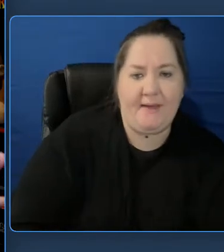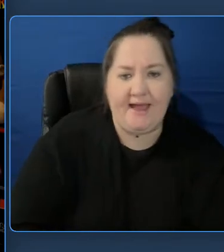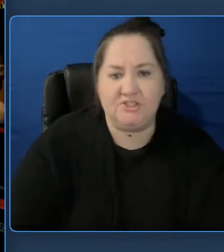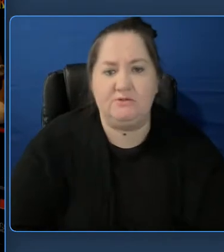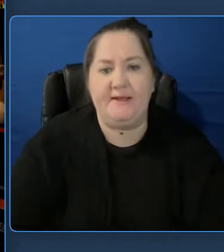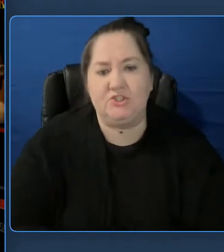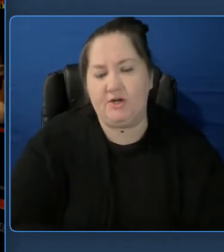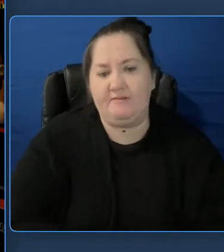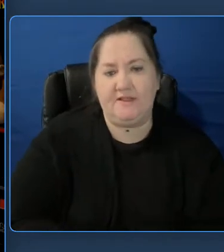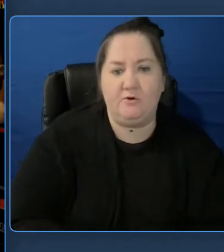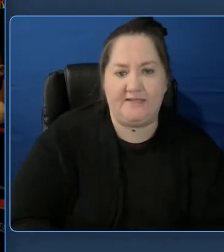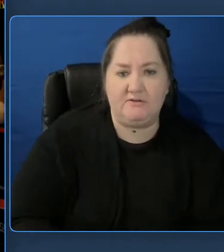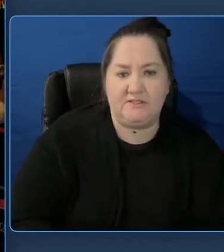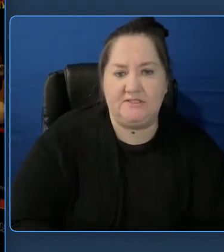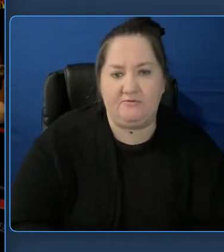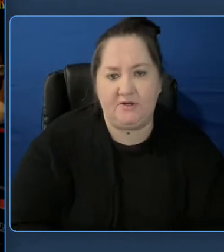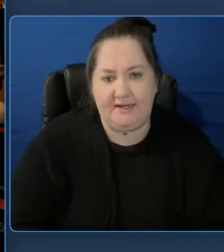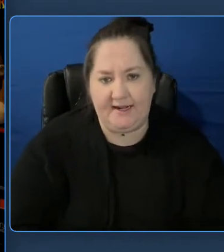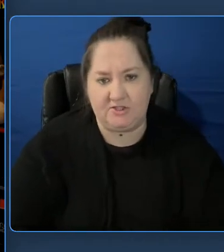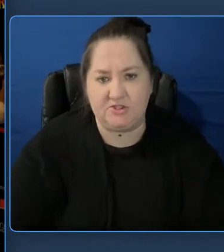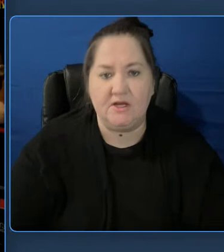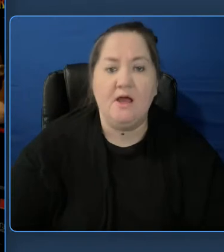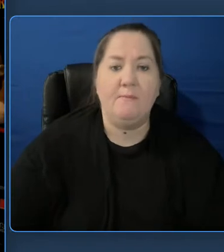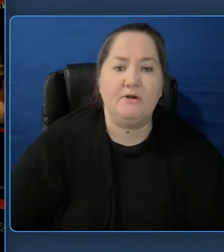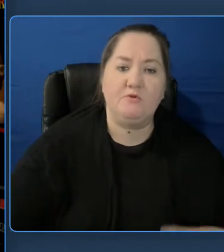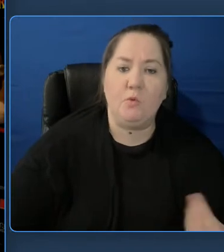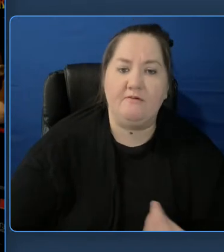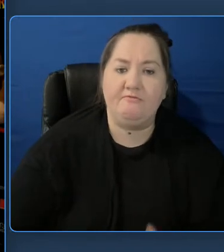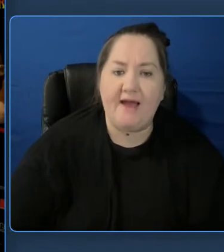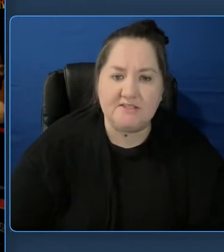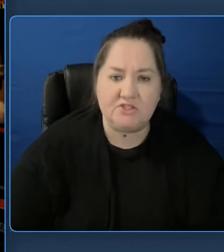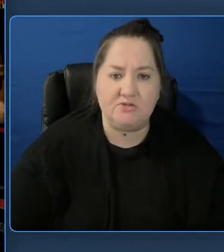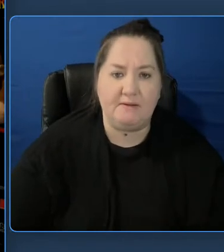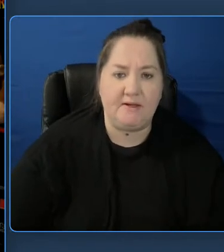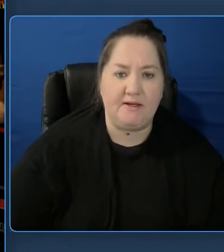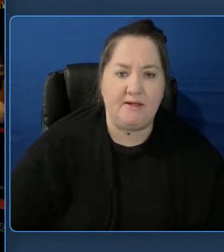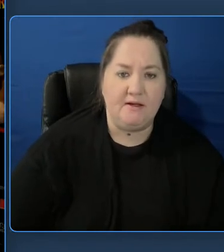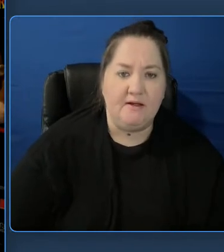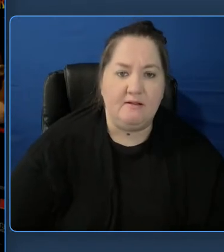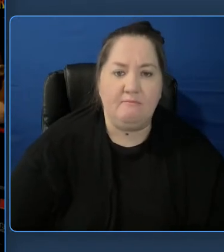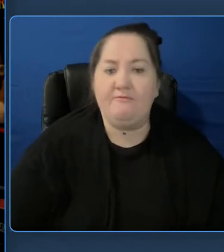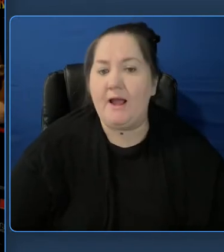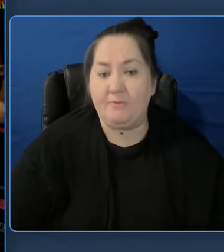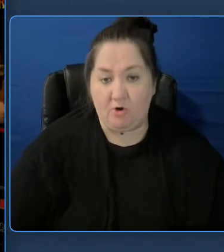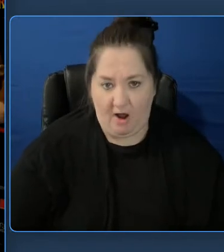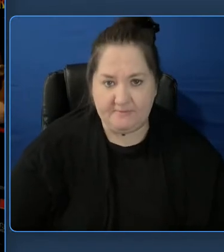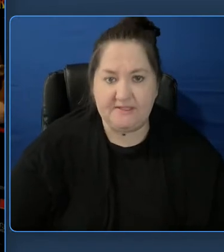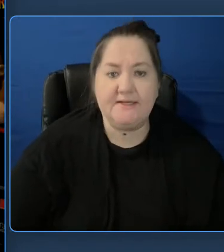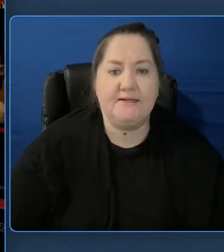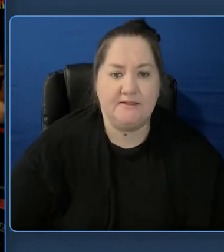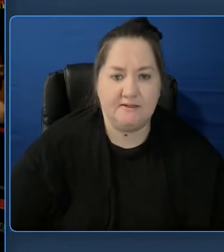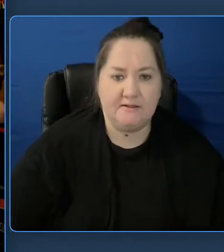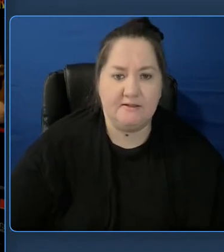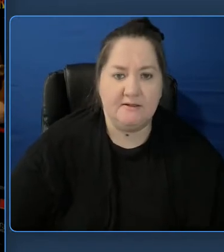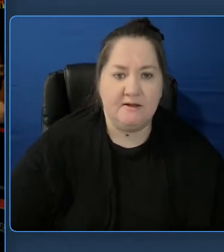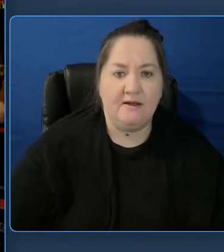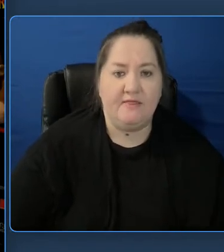10 feet to patch and to make sure everything goes out to the different connectors. But if you want faster, maybe fiber